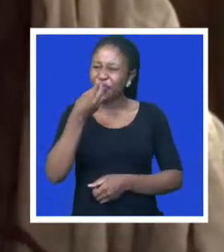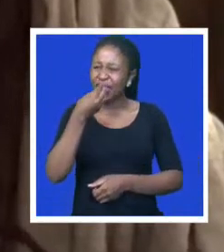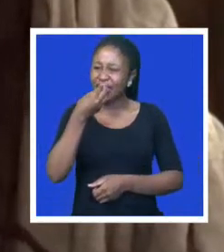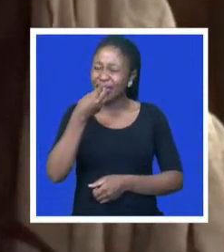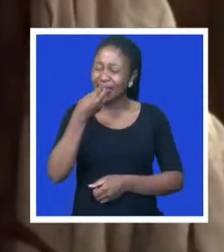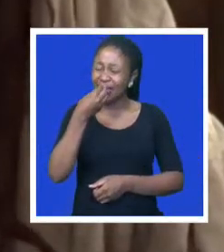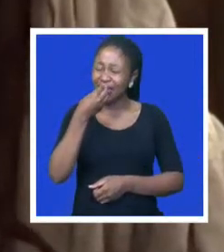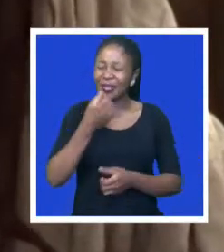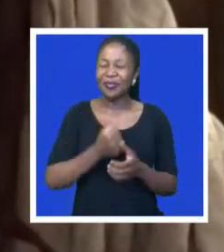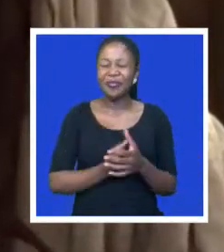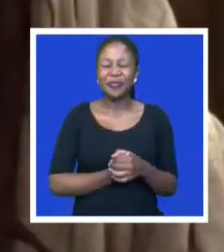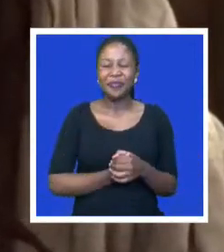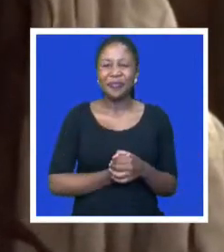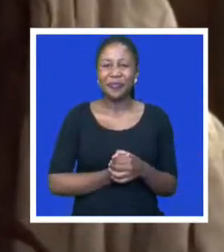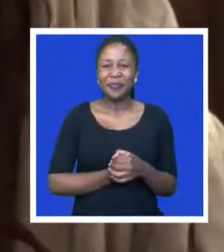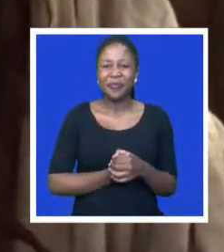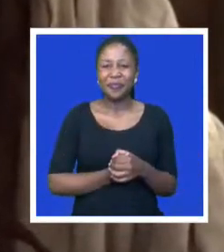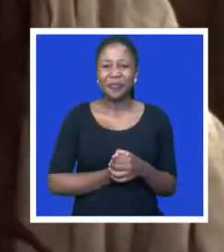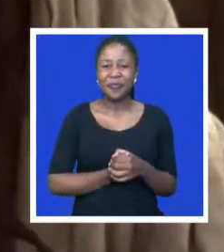and the rich